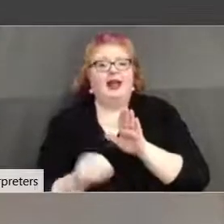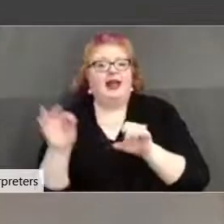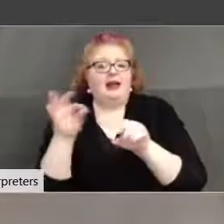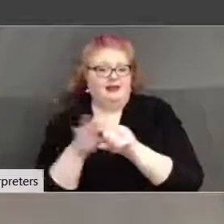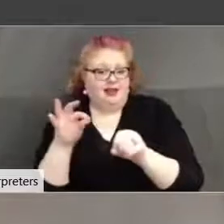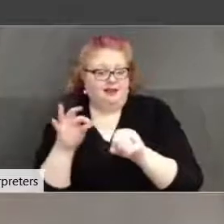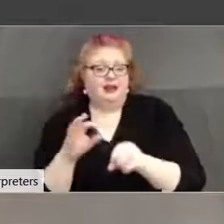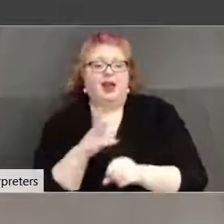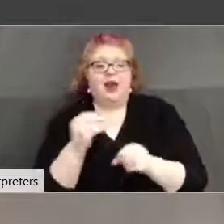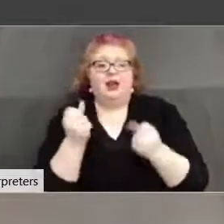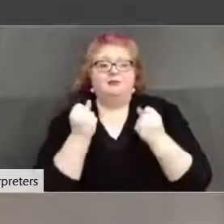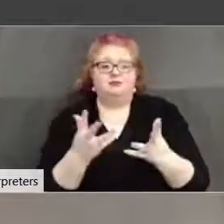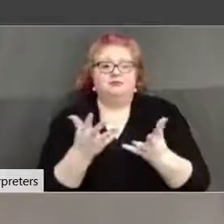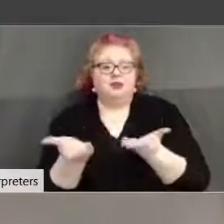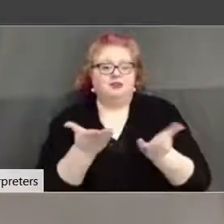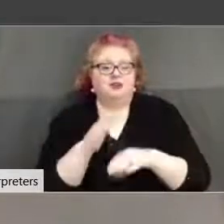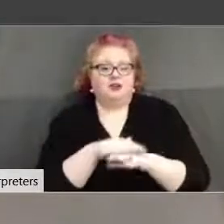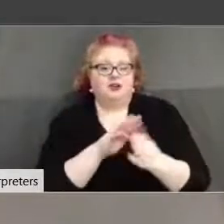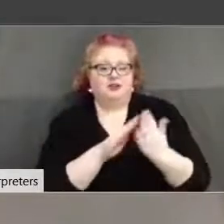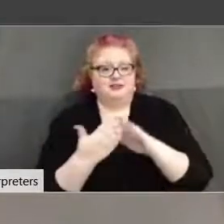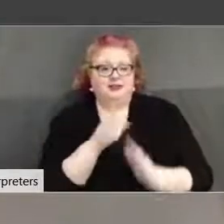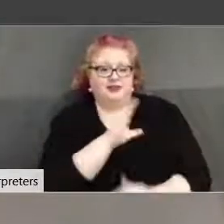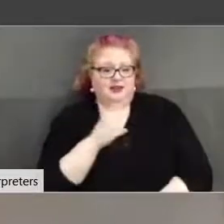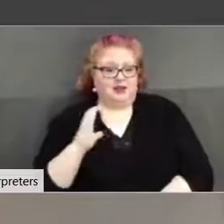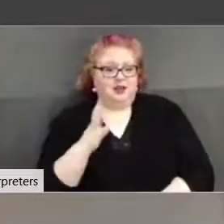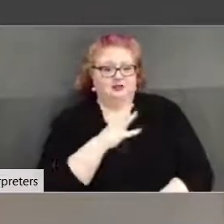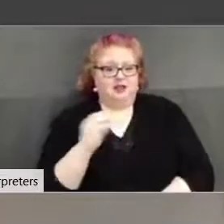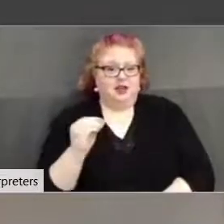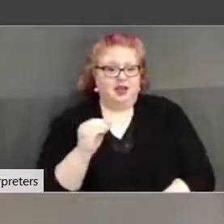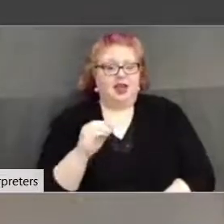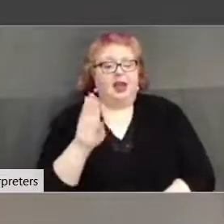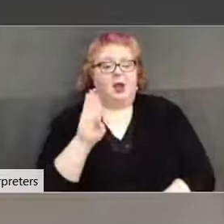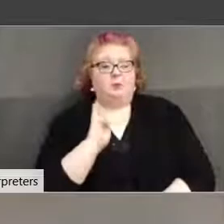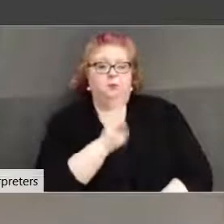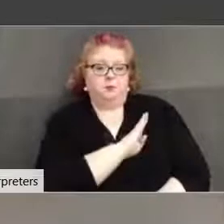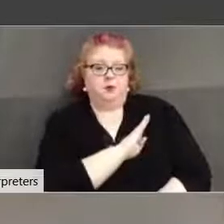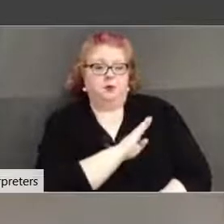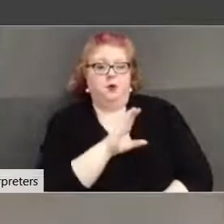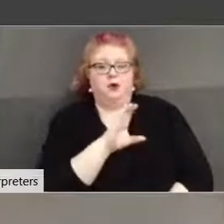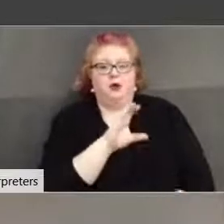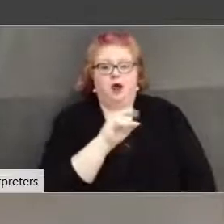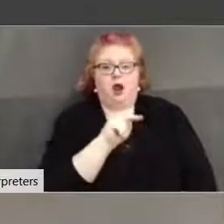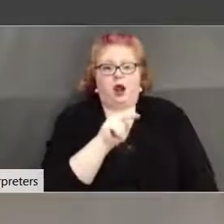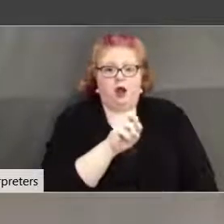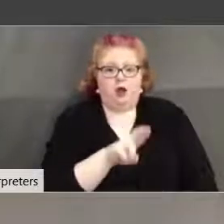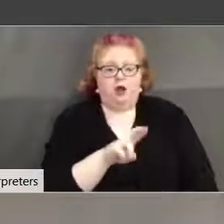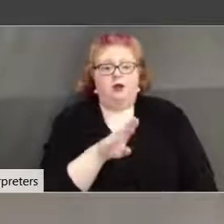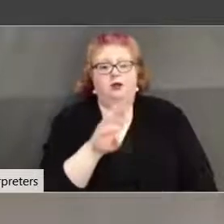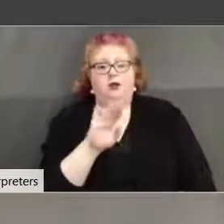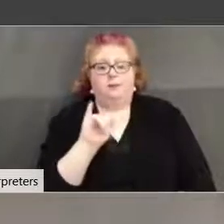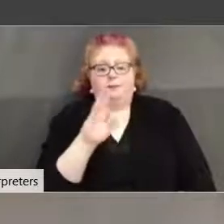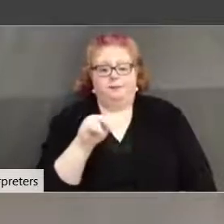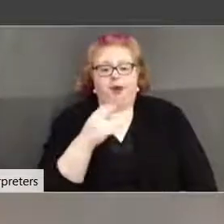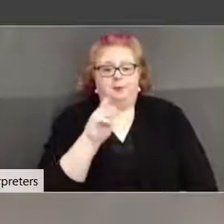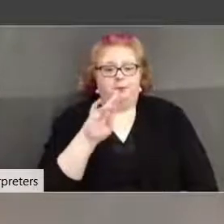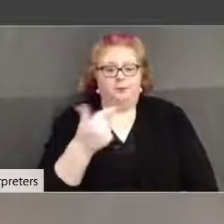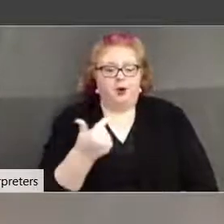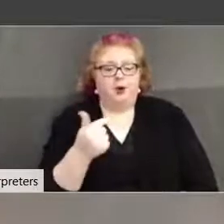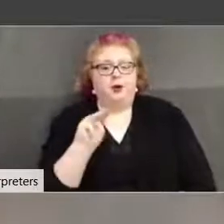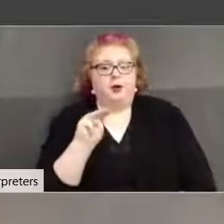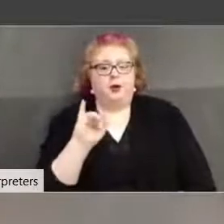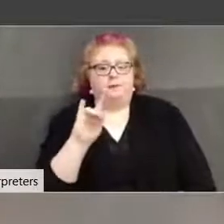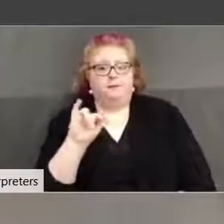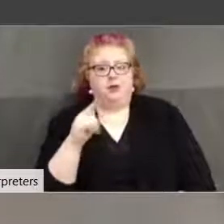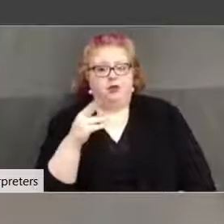served on the City Council and City Board: Carolyn Connor, Alma Benberg, Mildred Craig, Lucy Dixon,